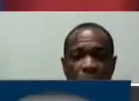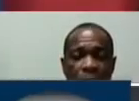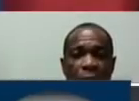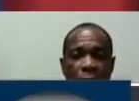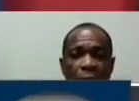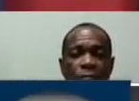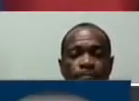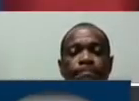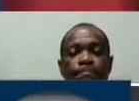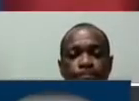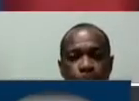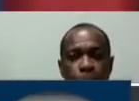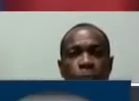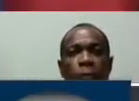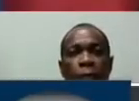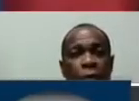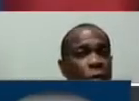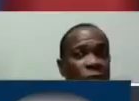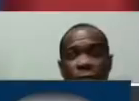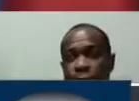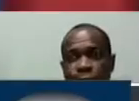Health as long as we could.